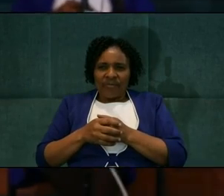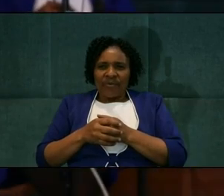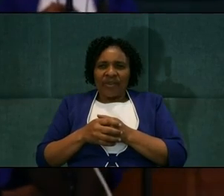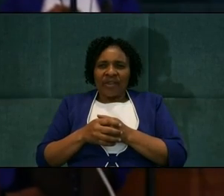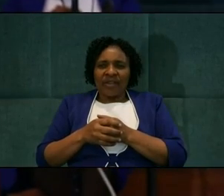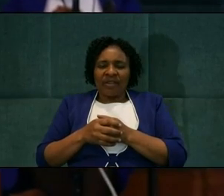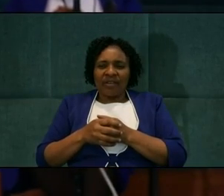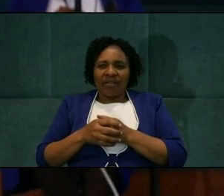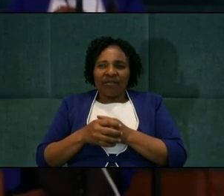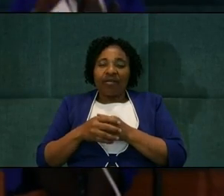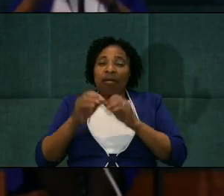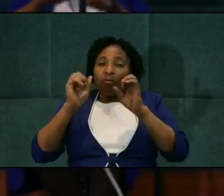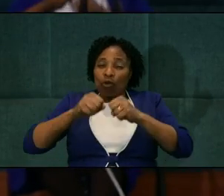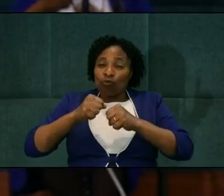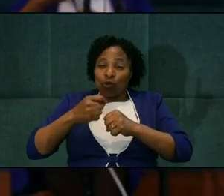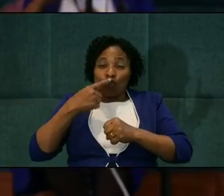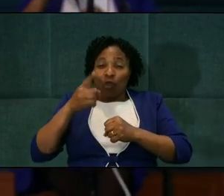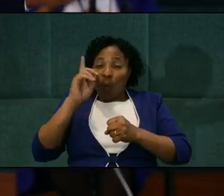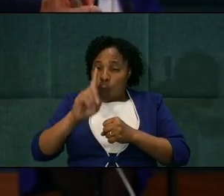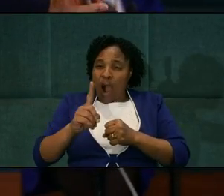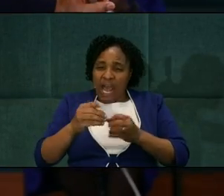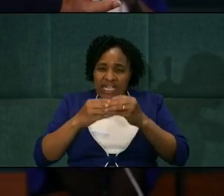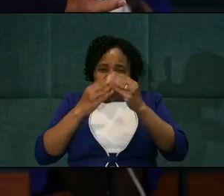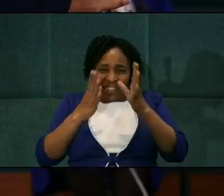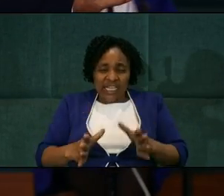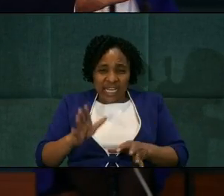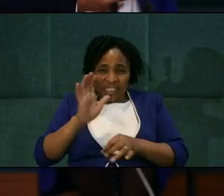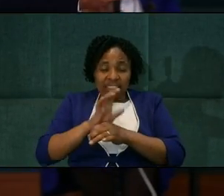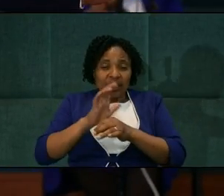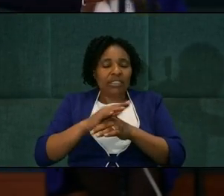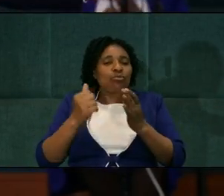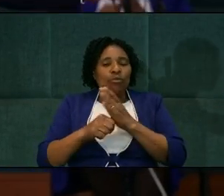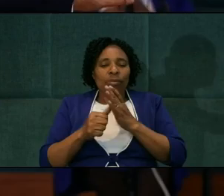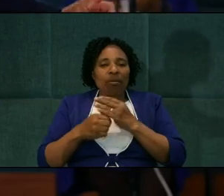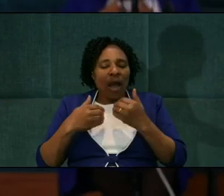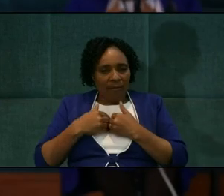Satan only need to infiltrate one leader and the church is in trouble.